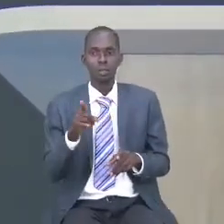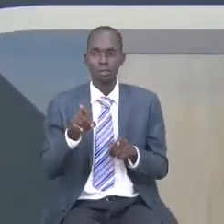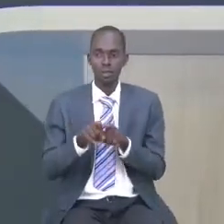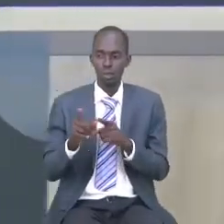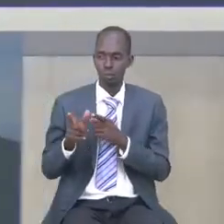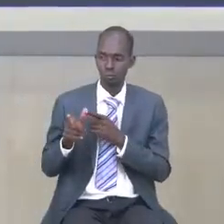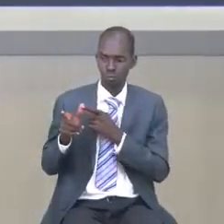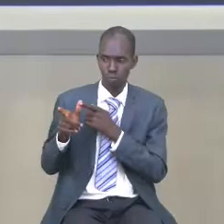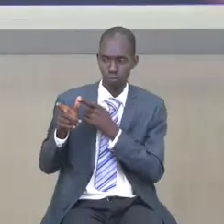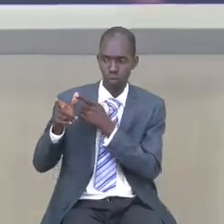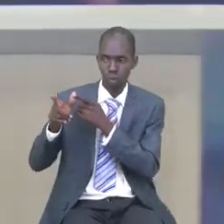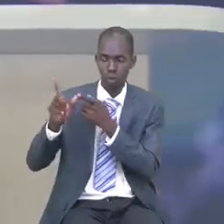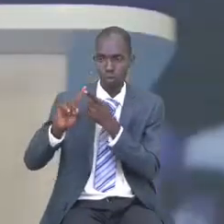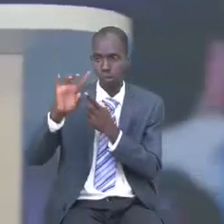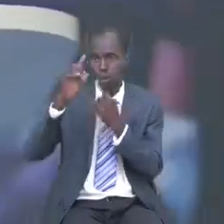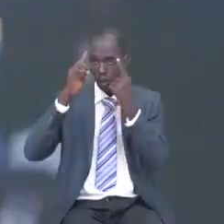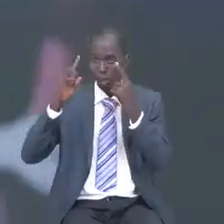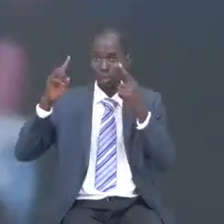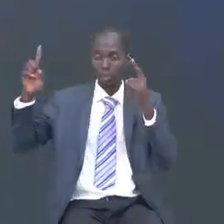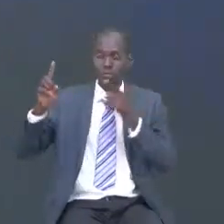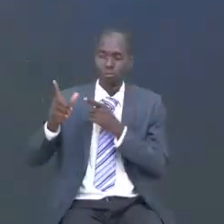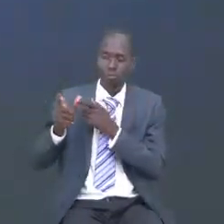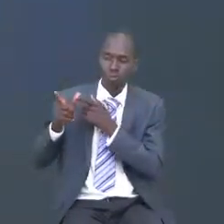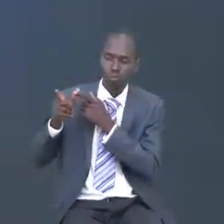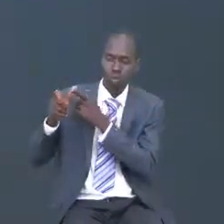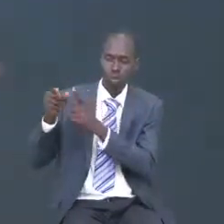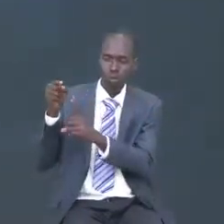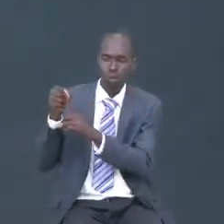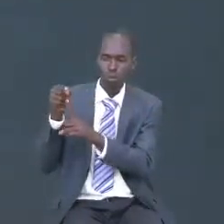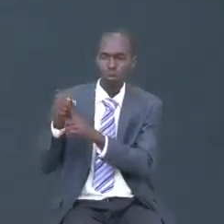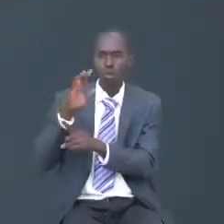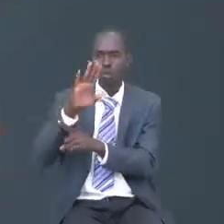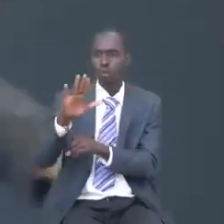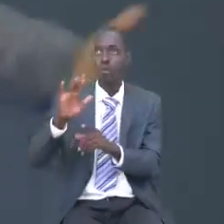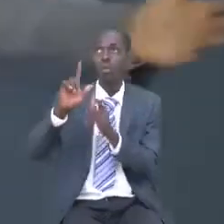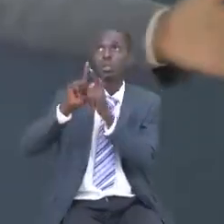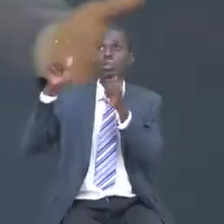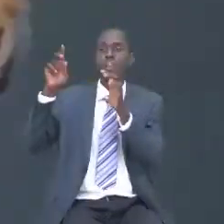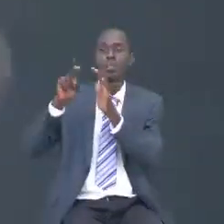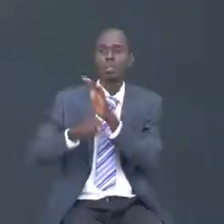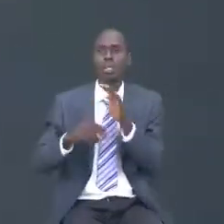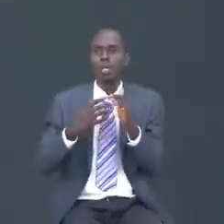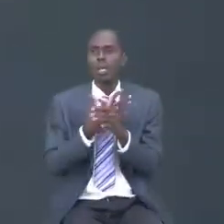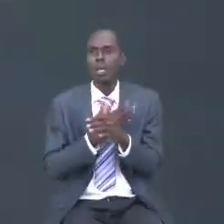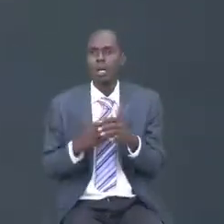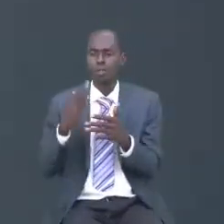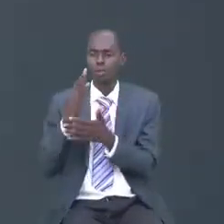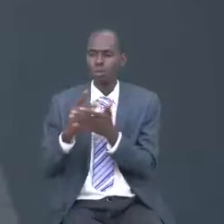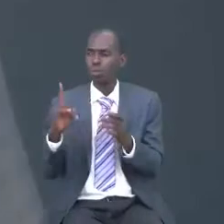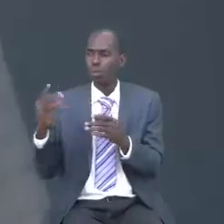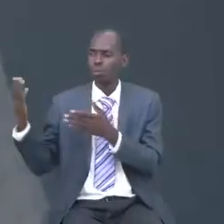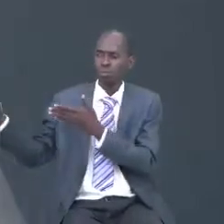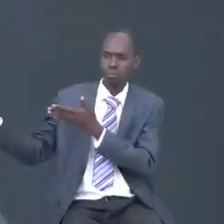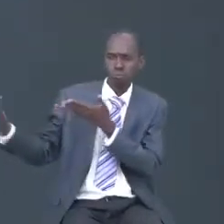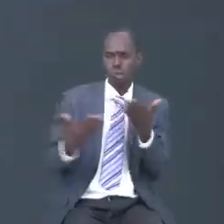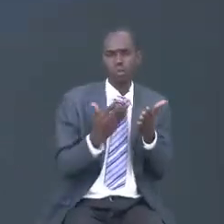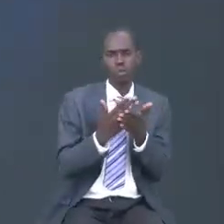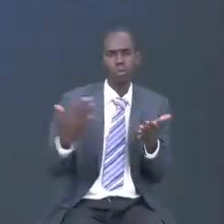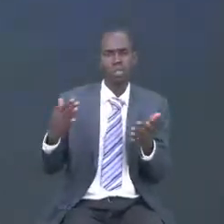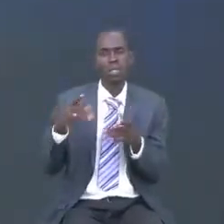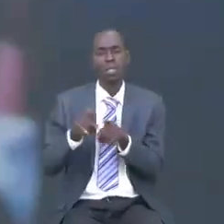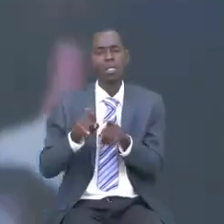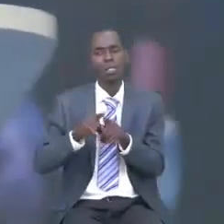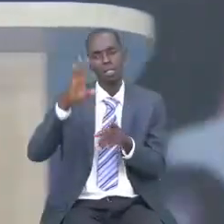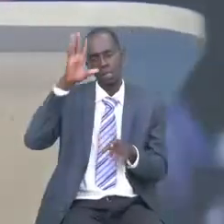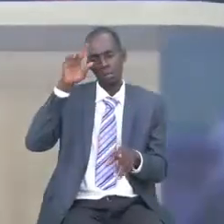and running towards the achievement like a runner. And then the brothers put a stumbling block. He's coming, he's running,